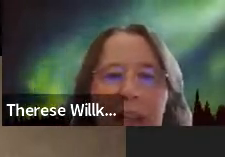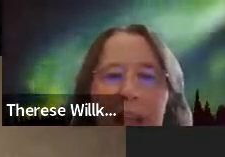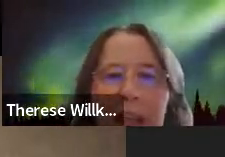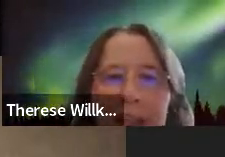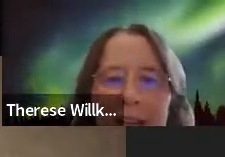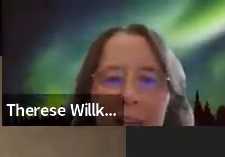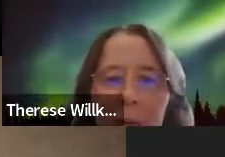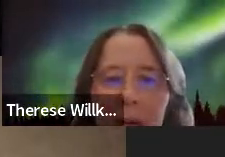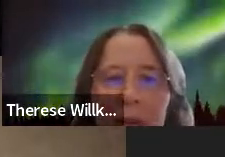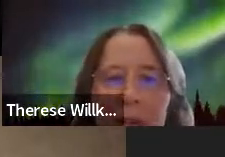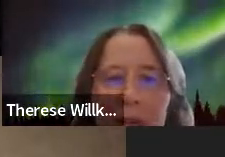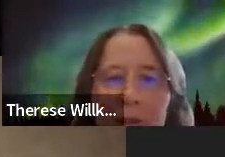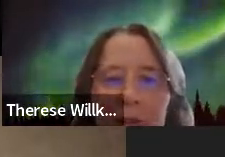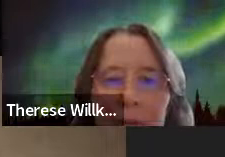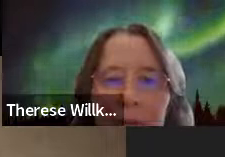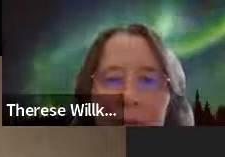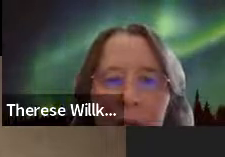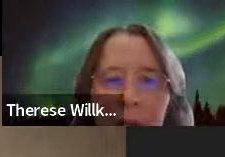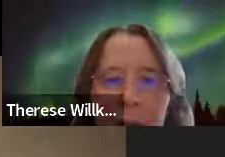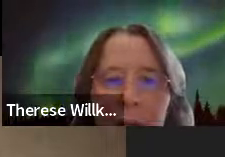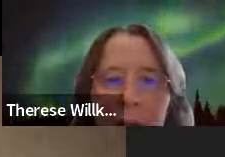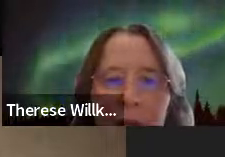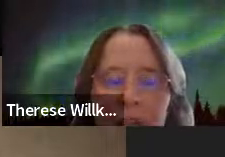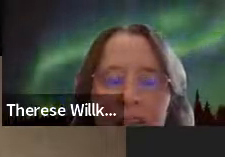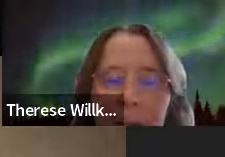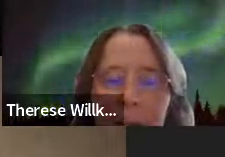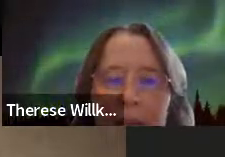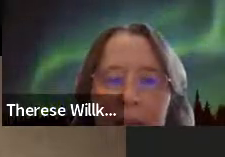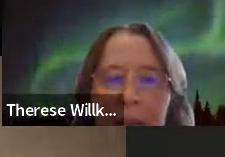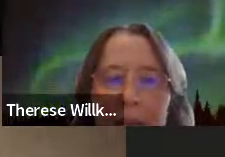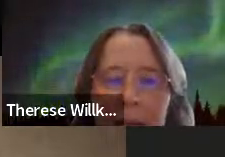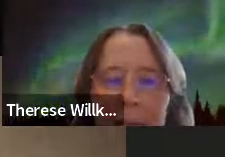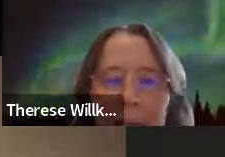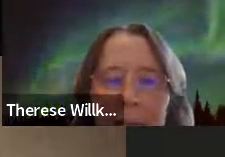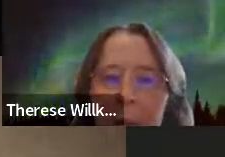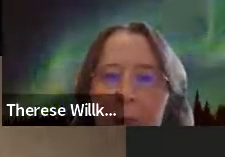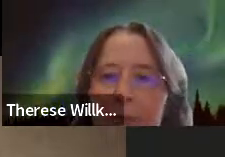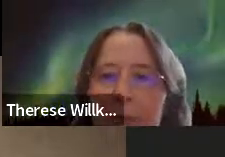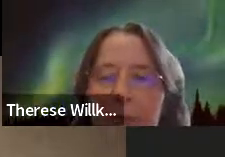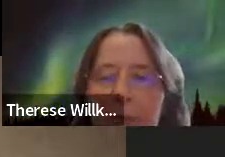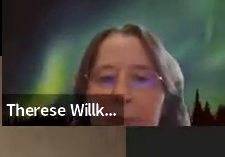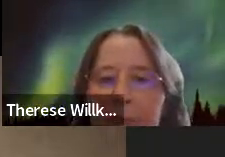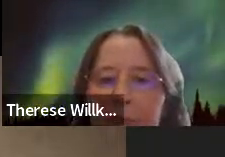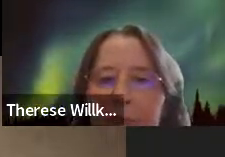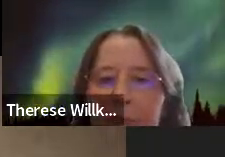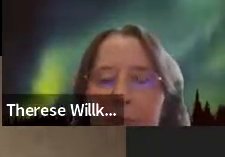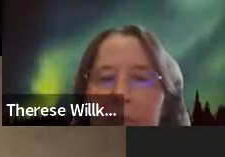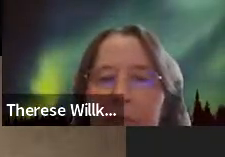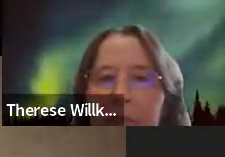there. And I want you to just slap it down on top of the table.